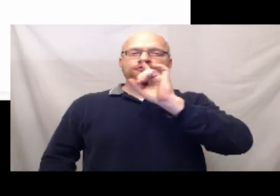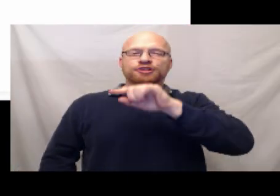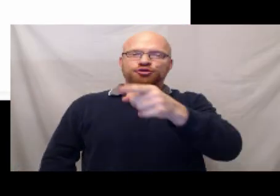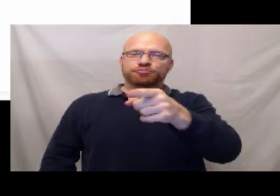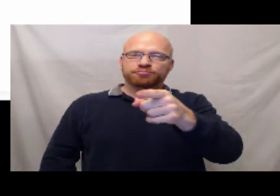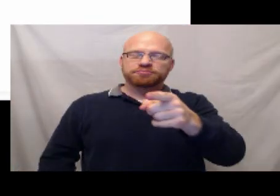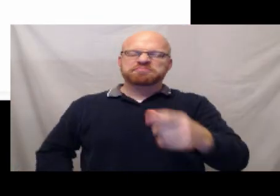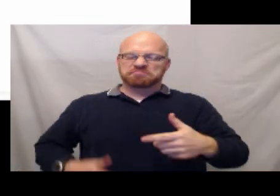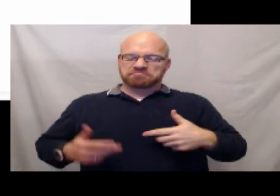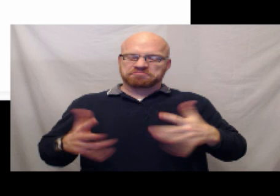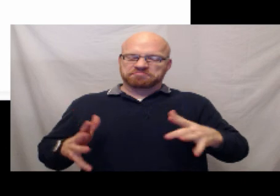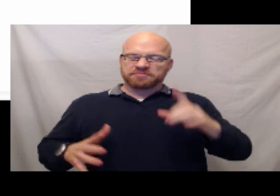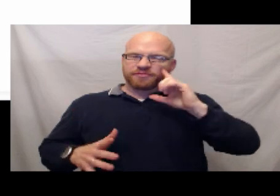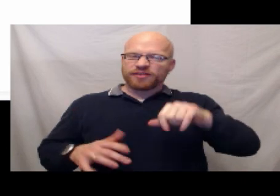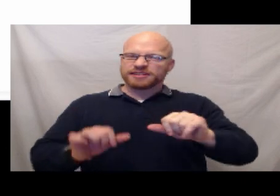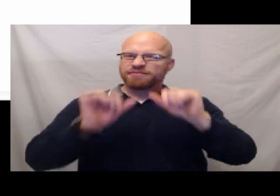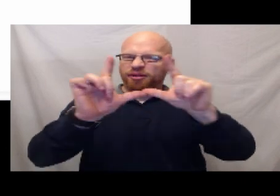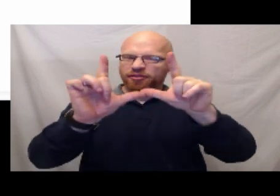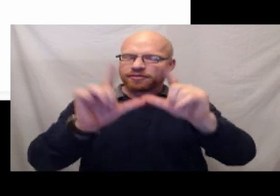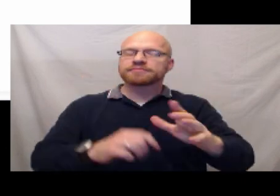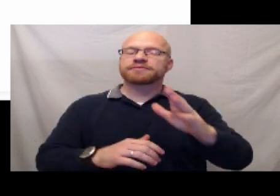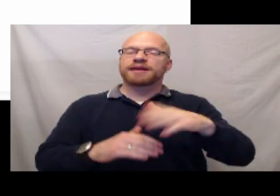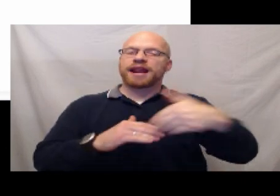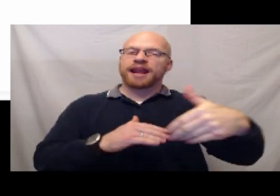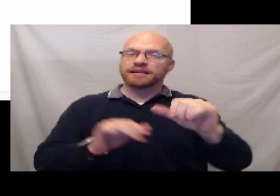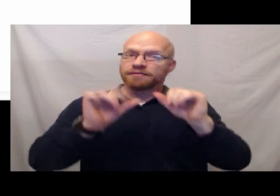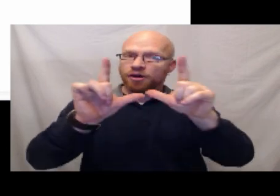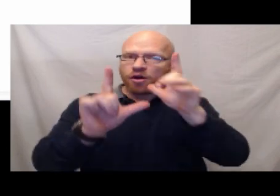Now that's our answer. I'm done for this vlog.